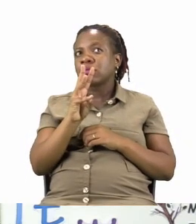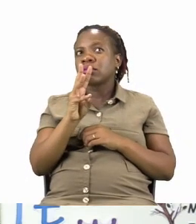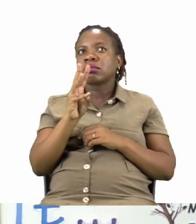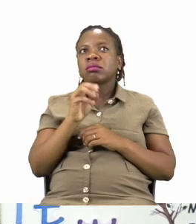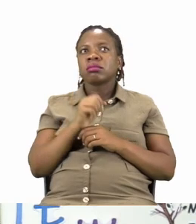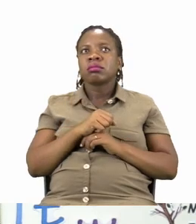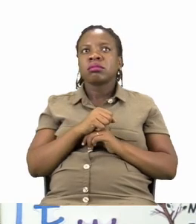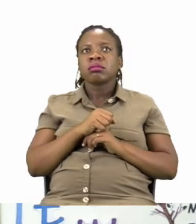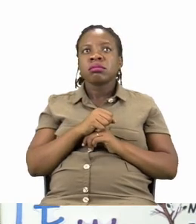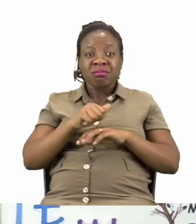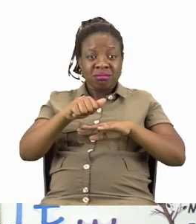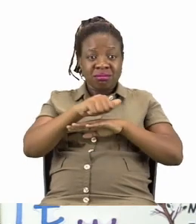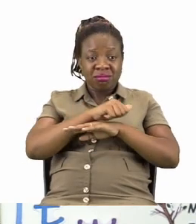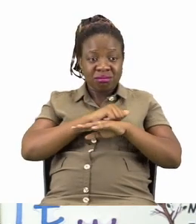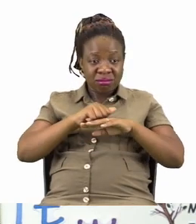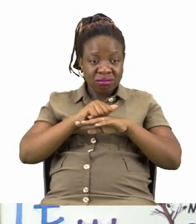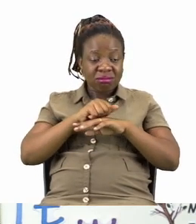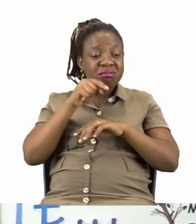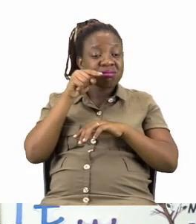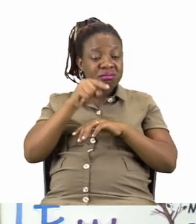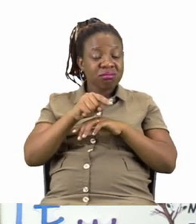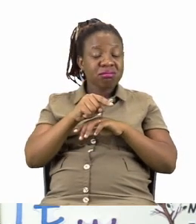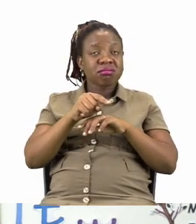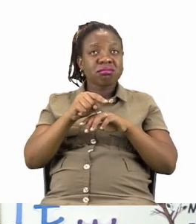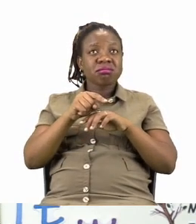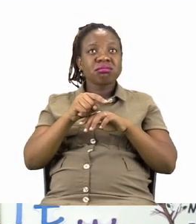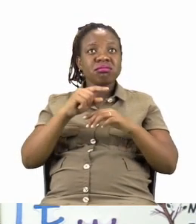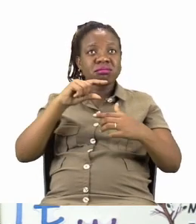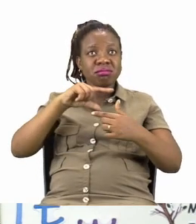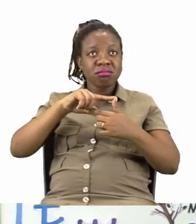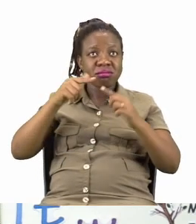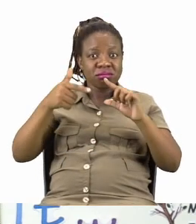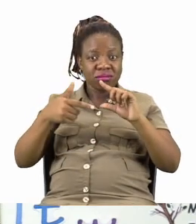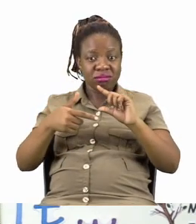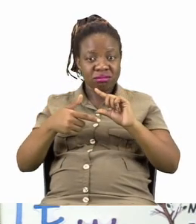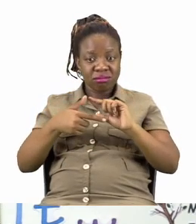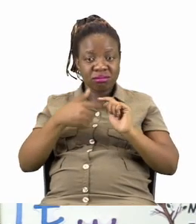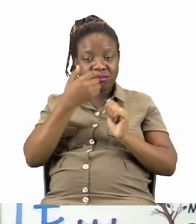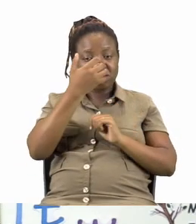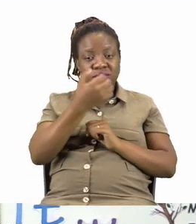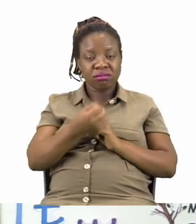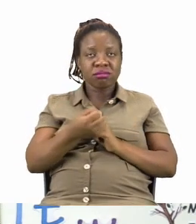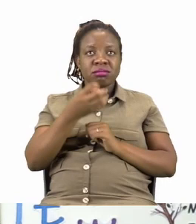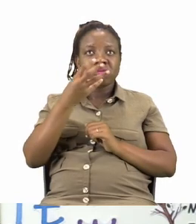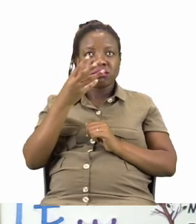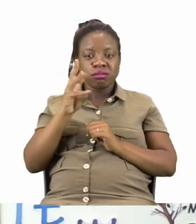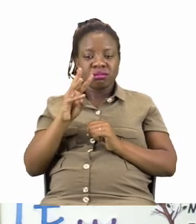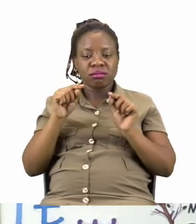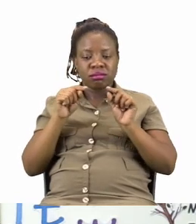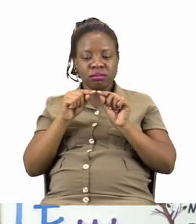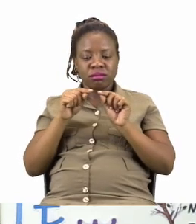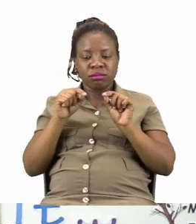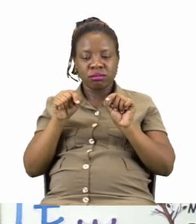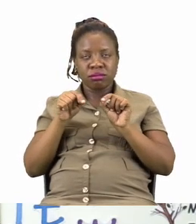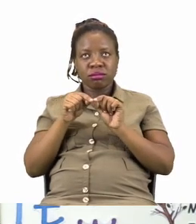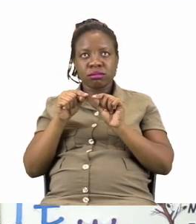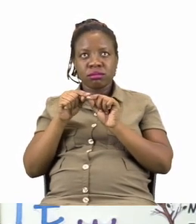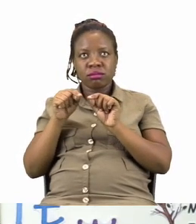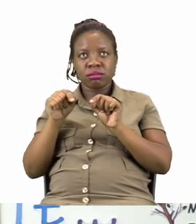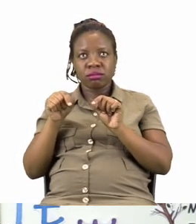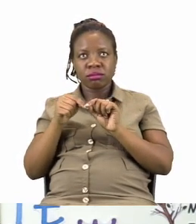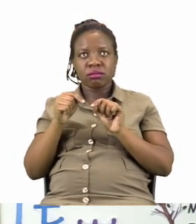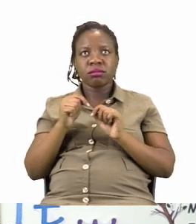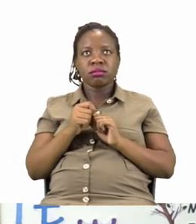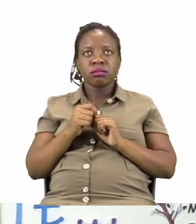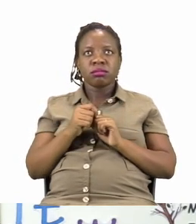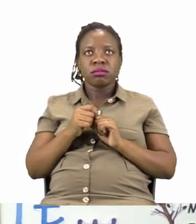in, the area of this shape has 6 squares. Because remember